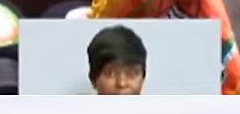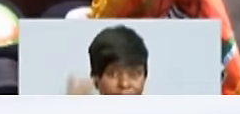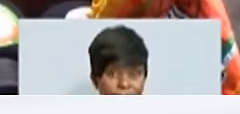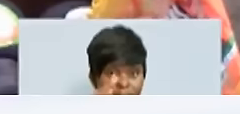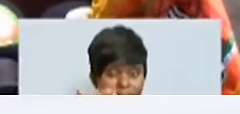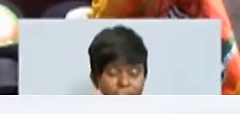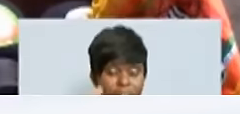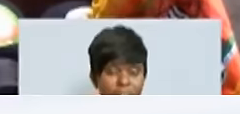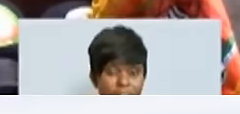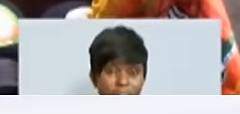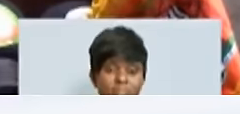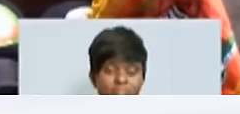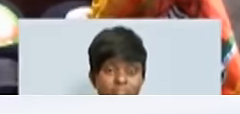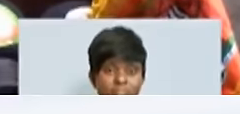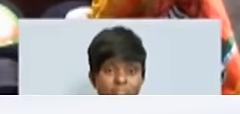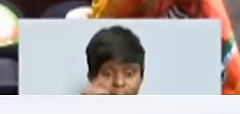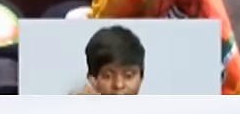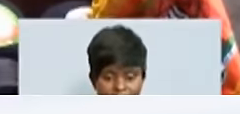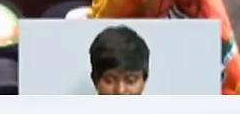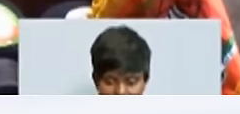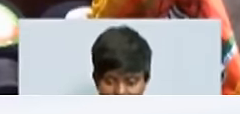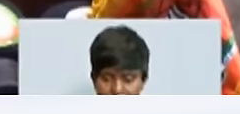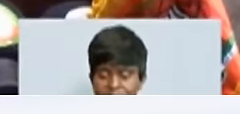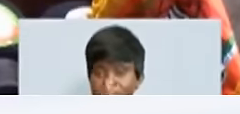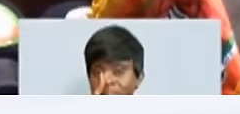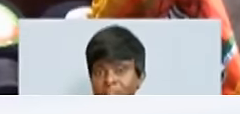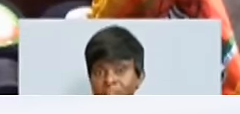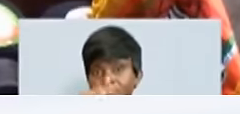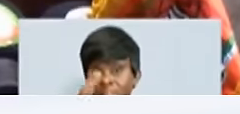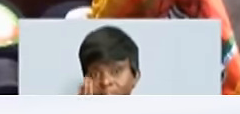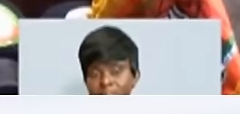year. Last year, Madam Speaker,